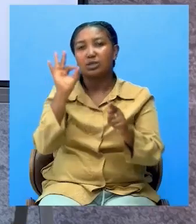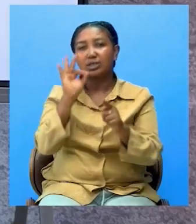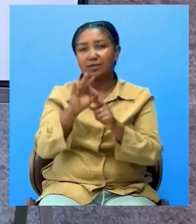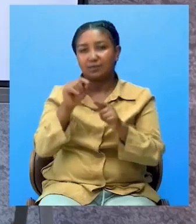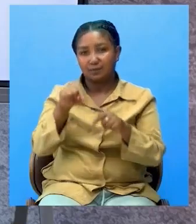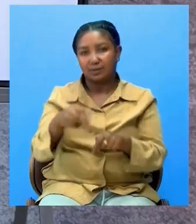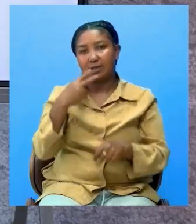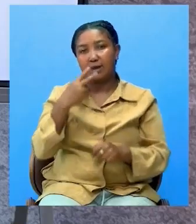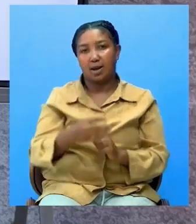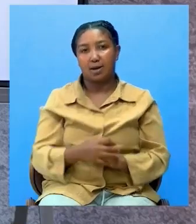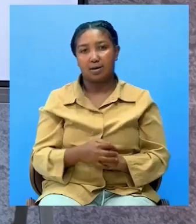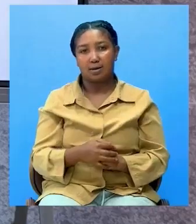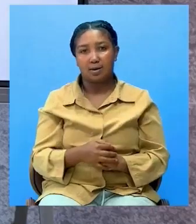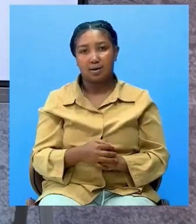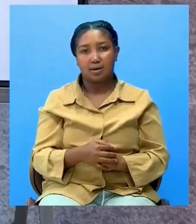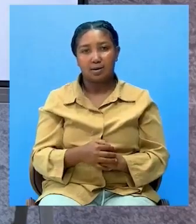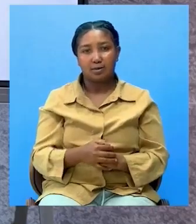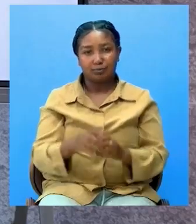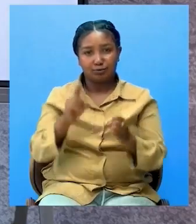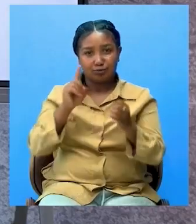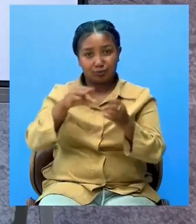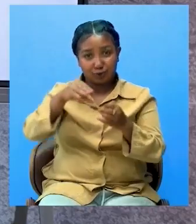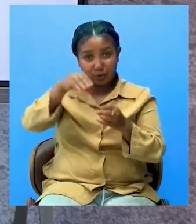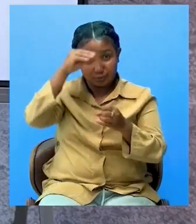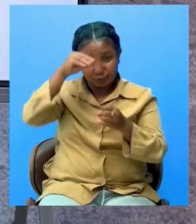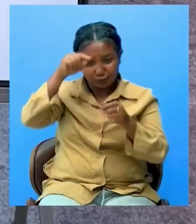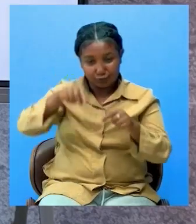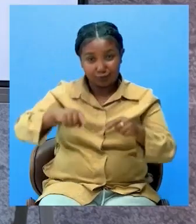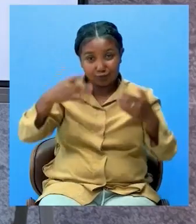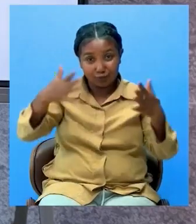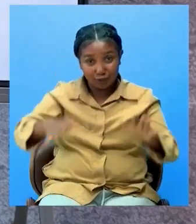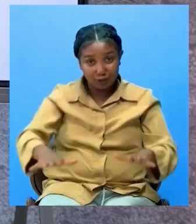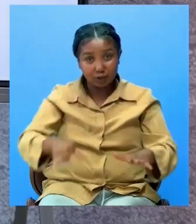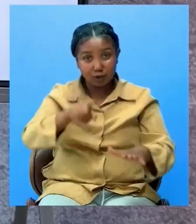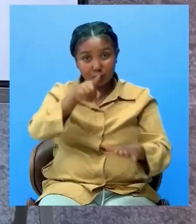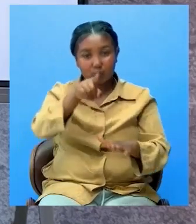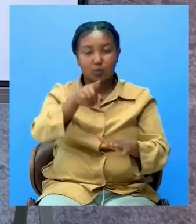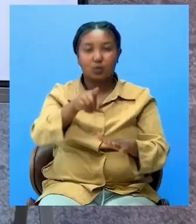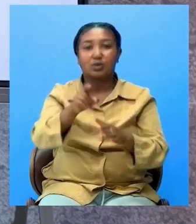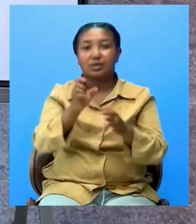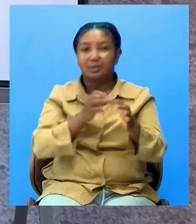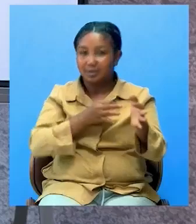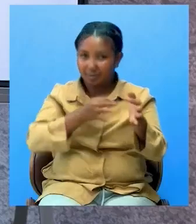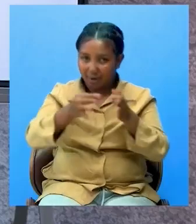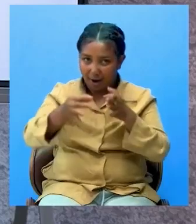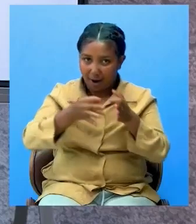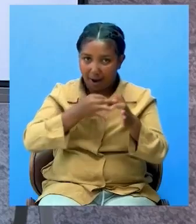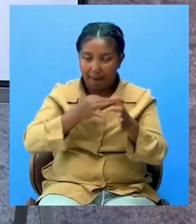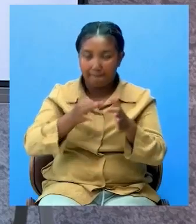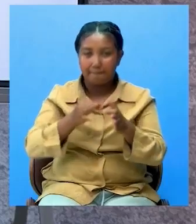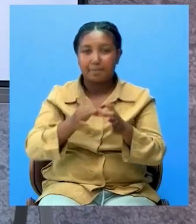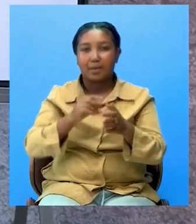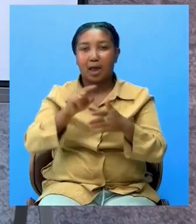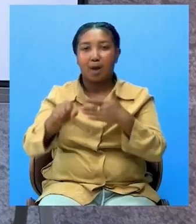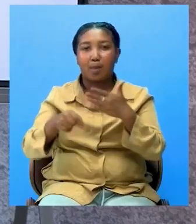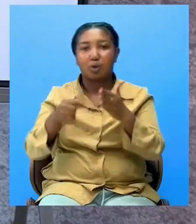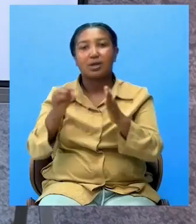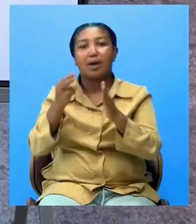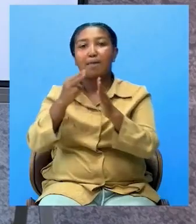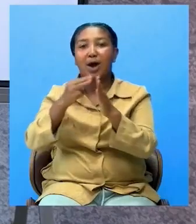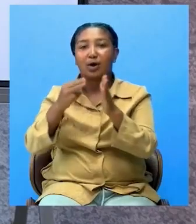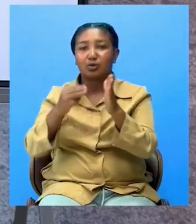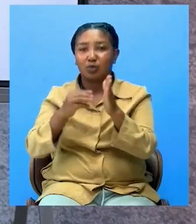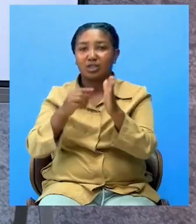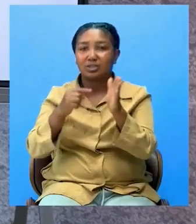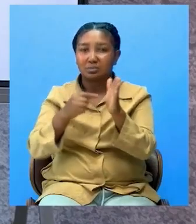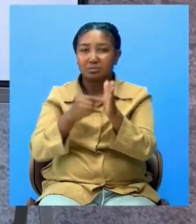lesson. At the end of today's lesson, we are going to describe about punctuation marks